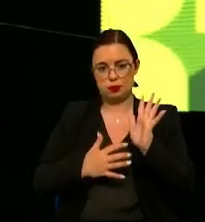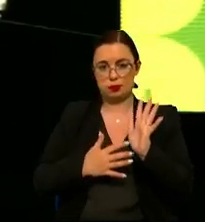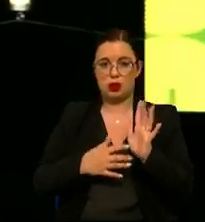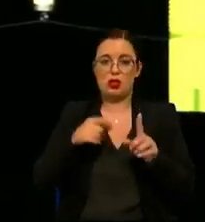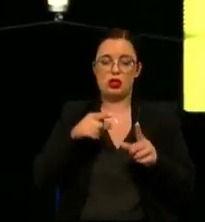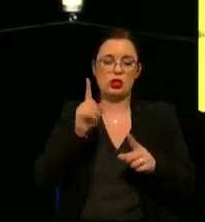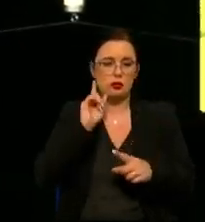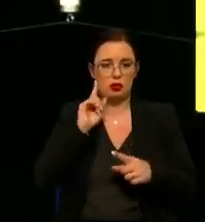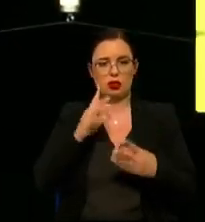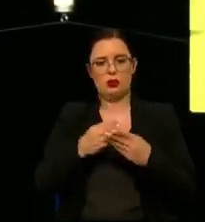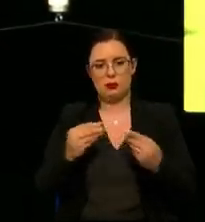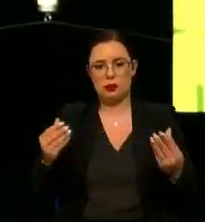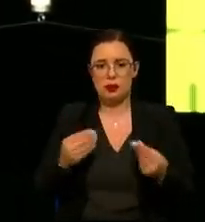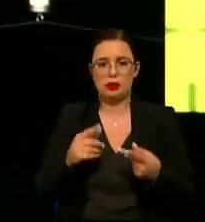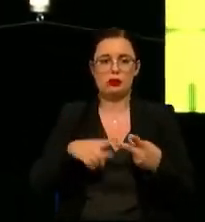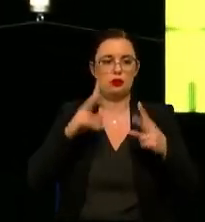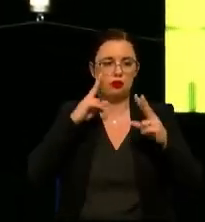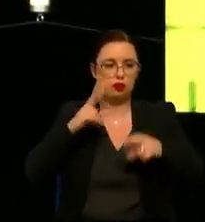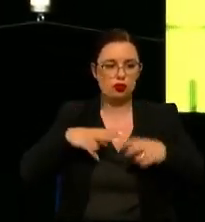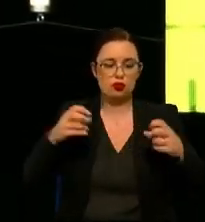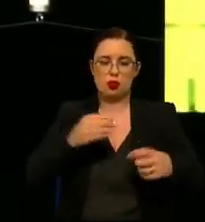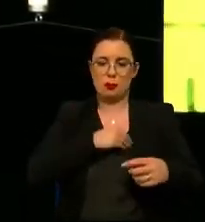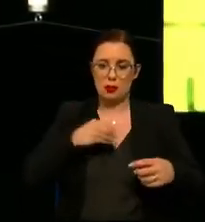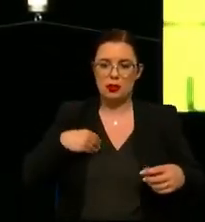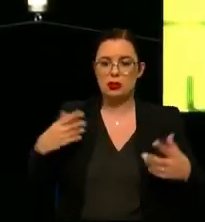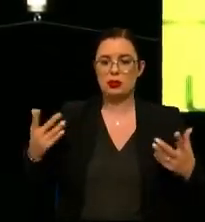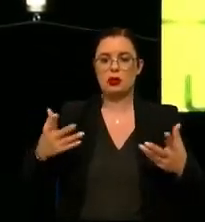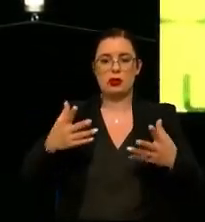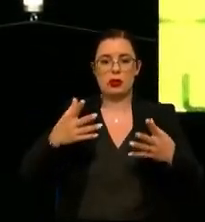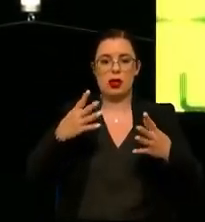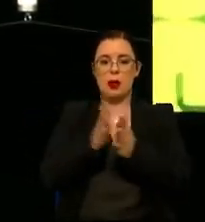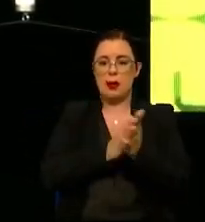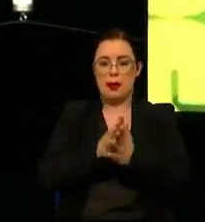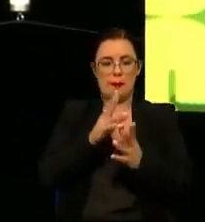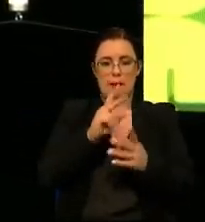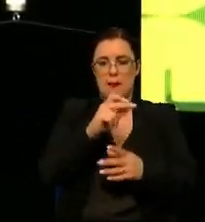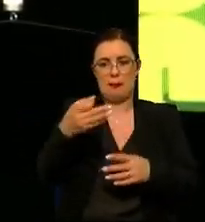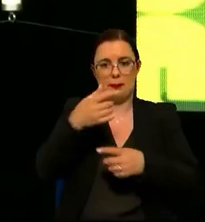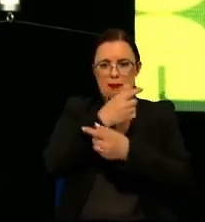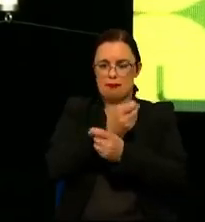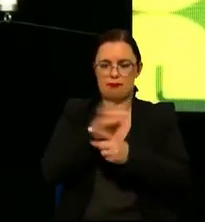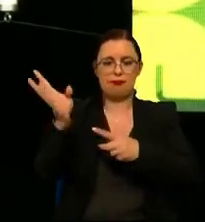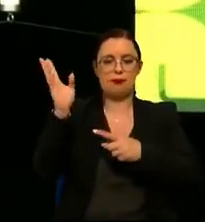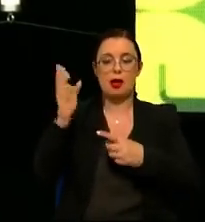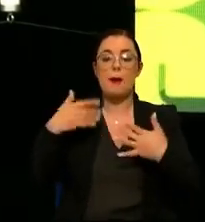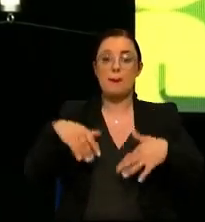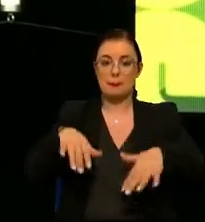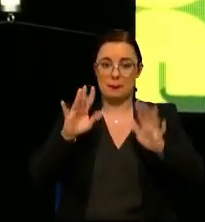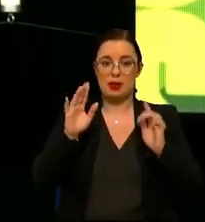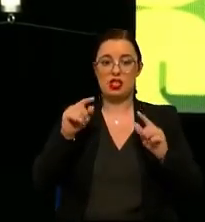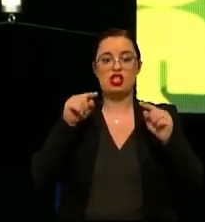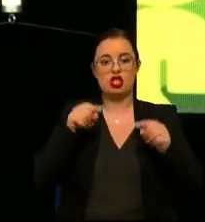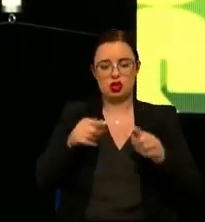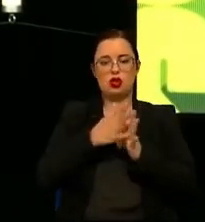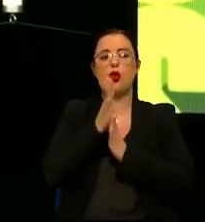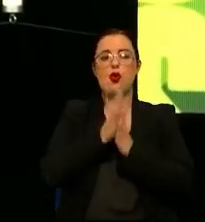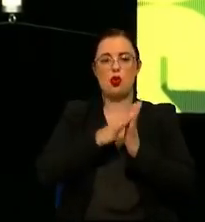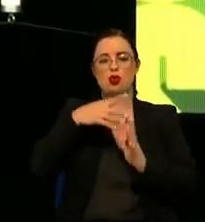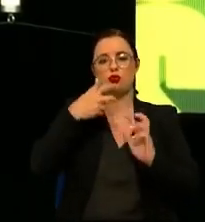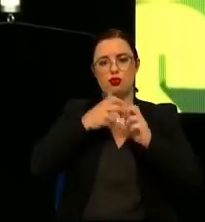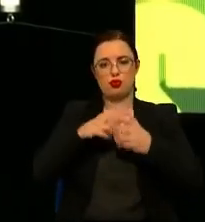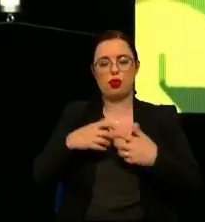for material design, for drug discovery, for medicine, for many applications. But it is a hugely complicated